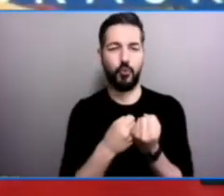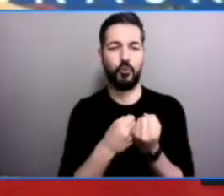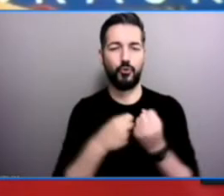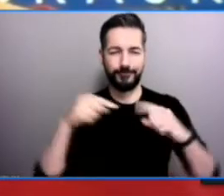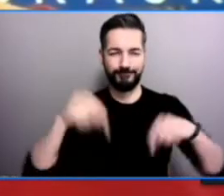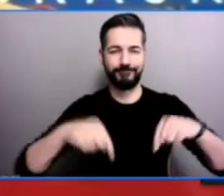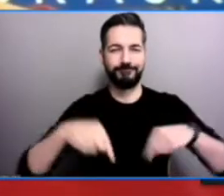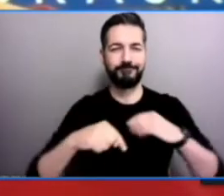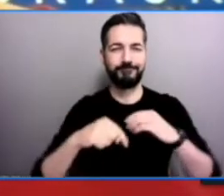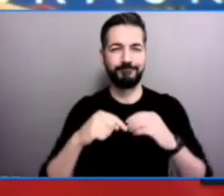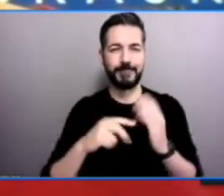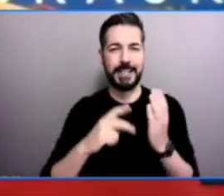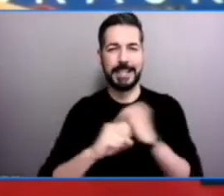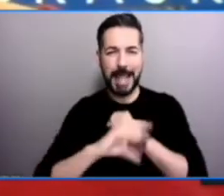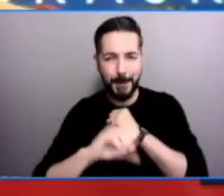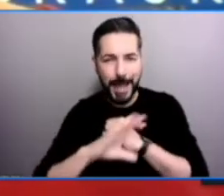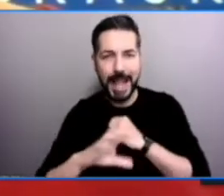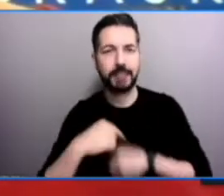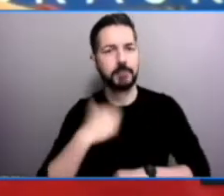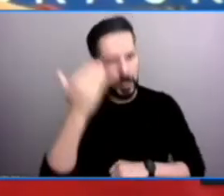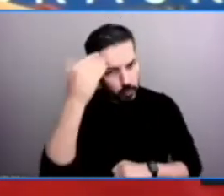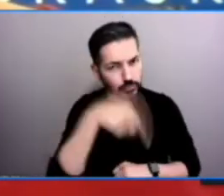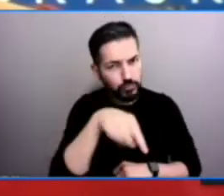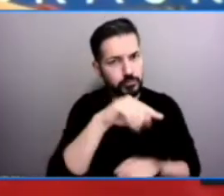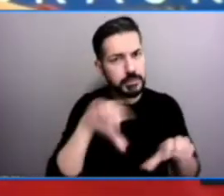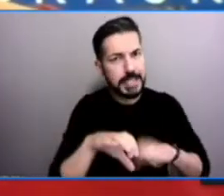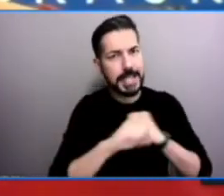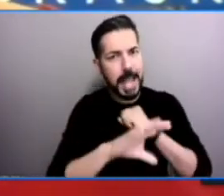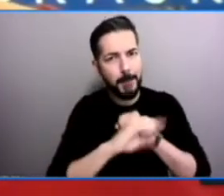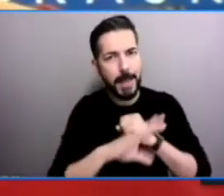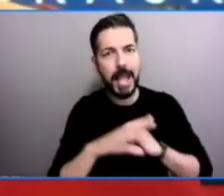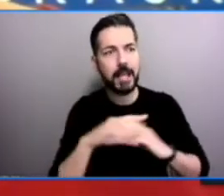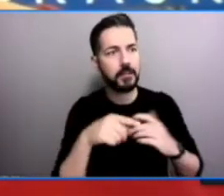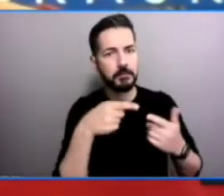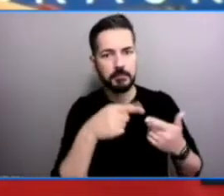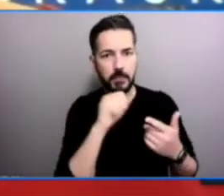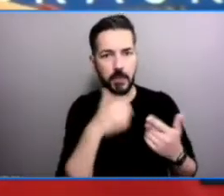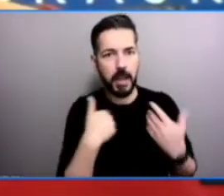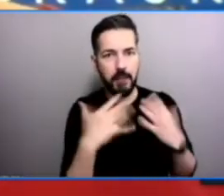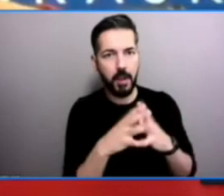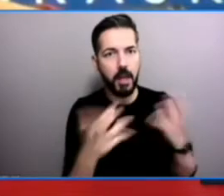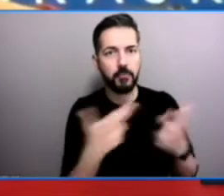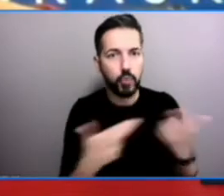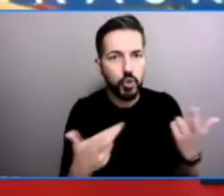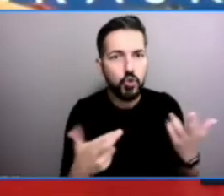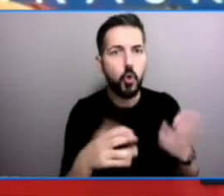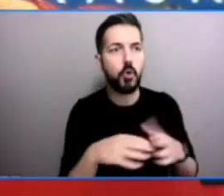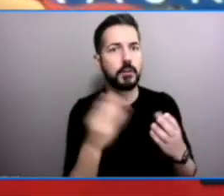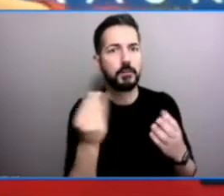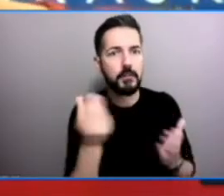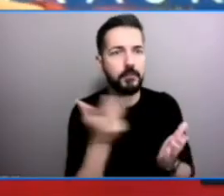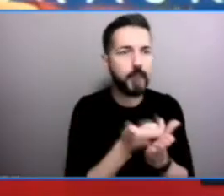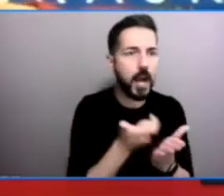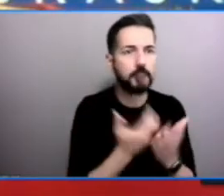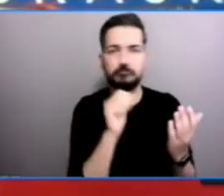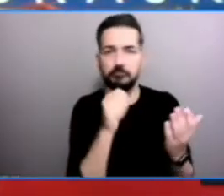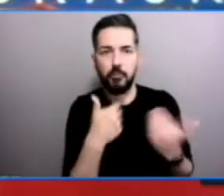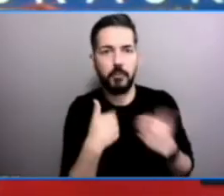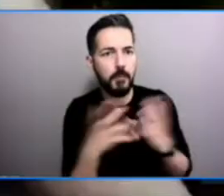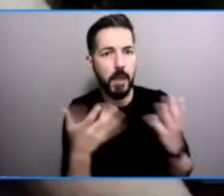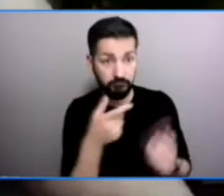had the resources and support that they needed to be a part of that campaign as well. And we still couldn't get it